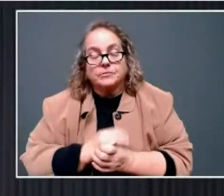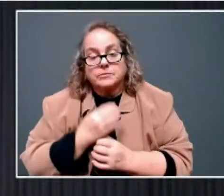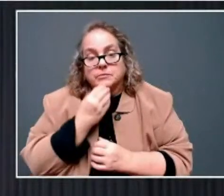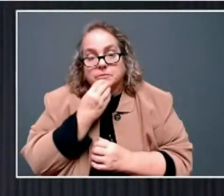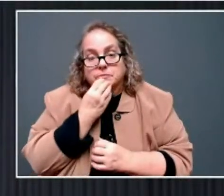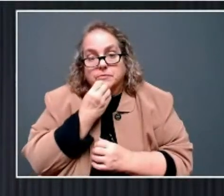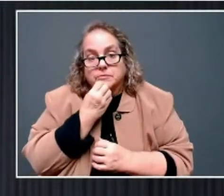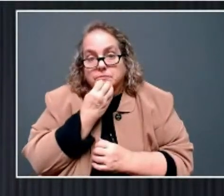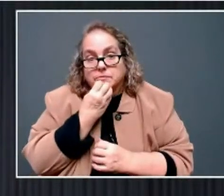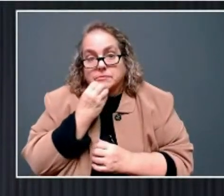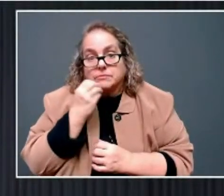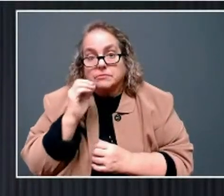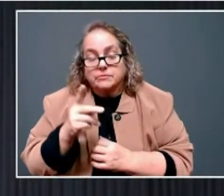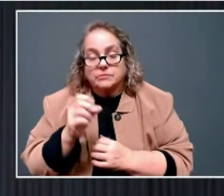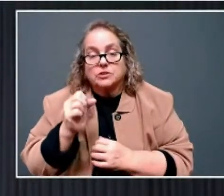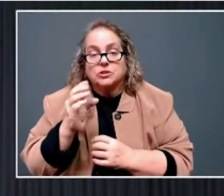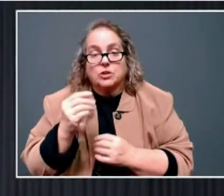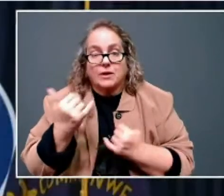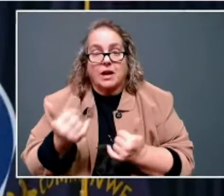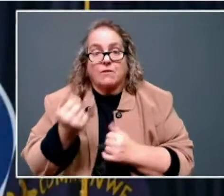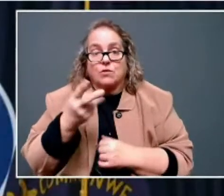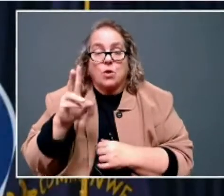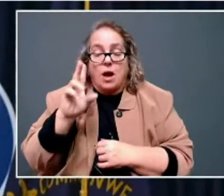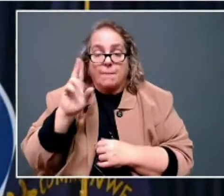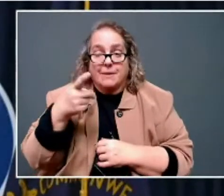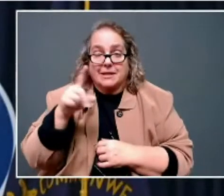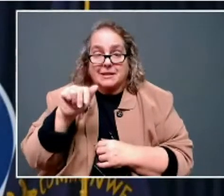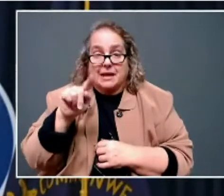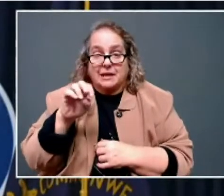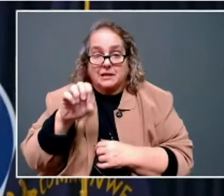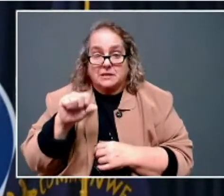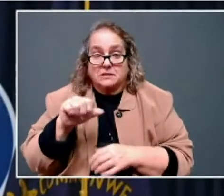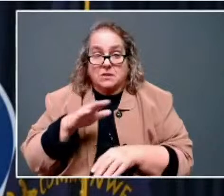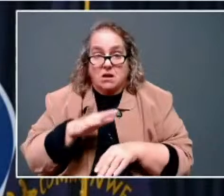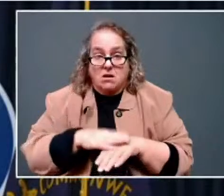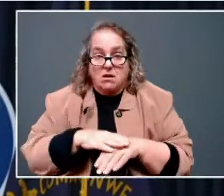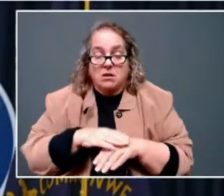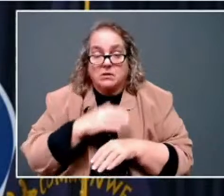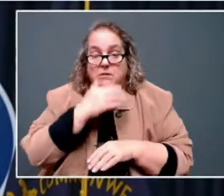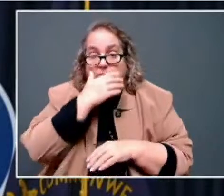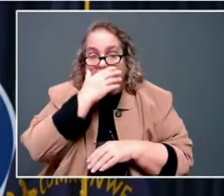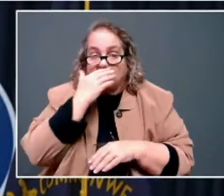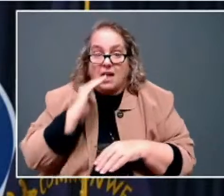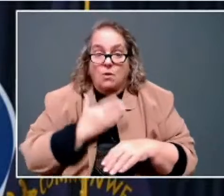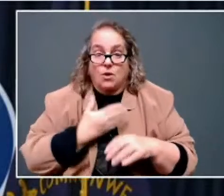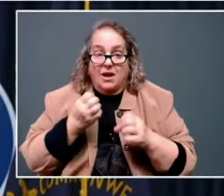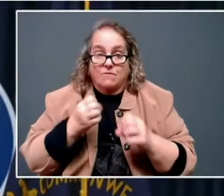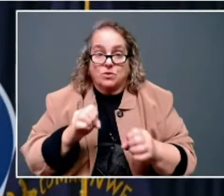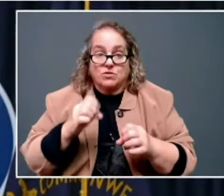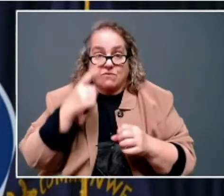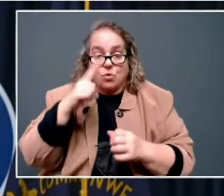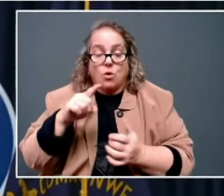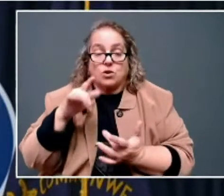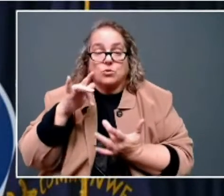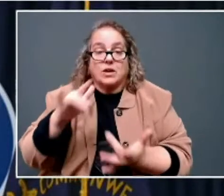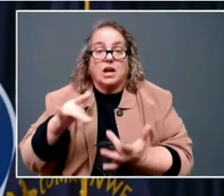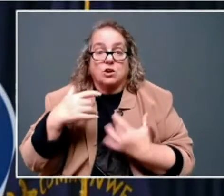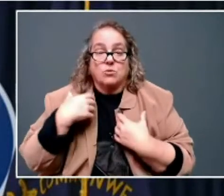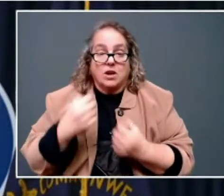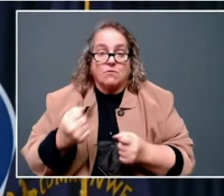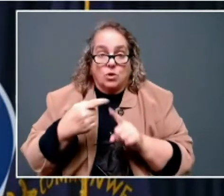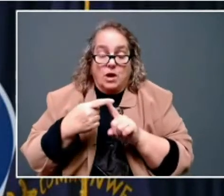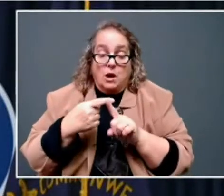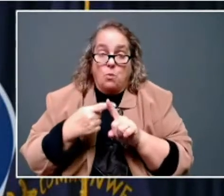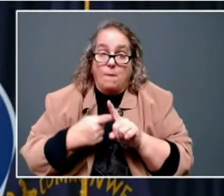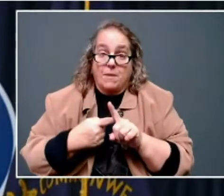All right, so just a few updates on our efforts on tornado recoveries. 1 month